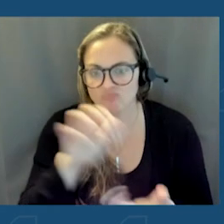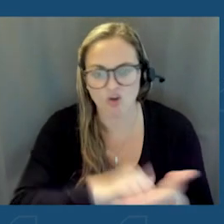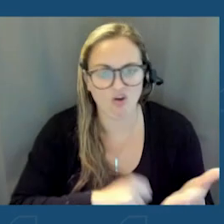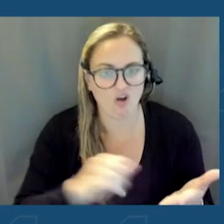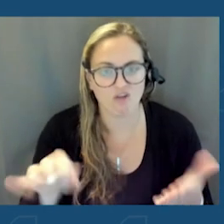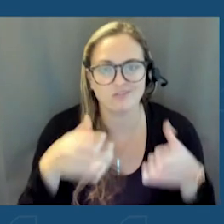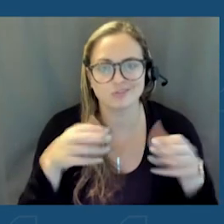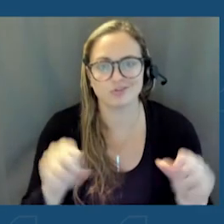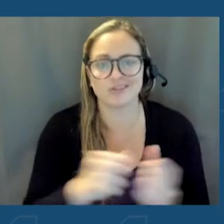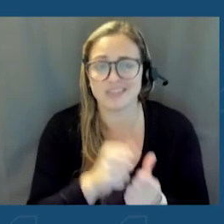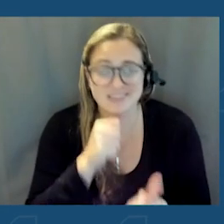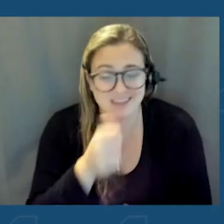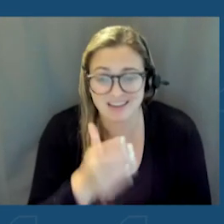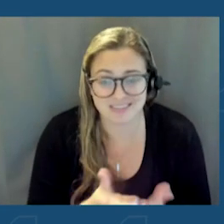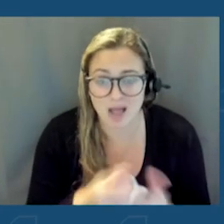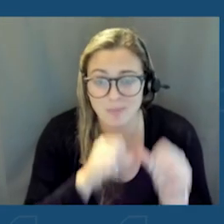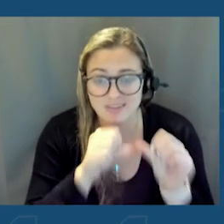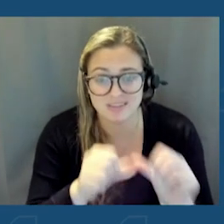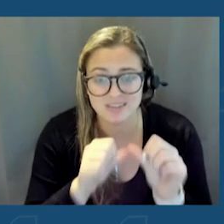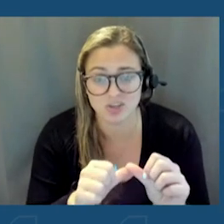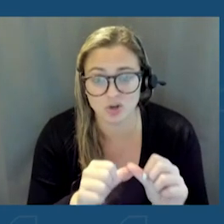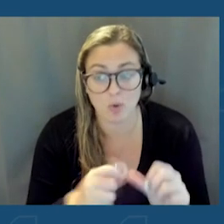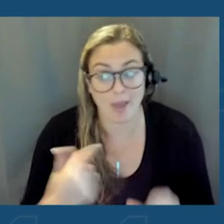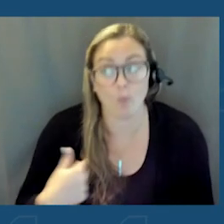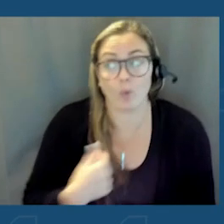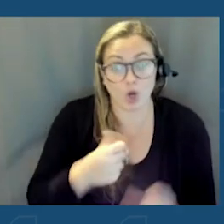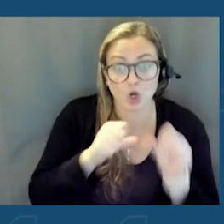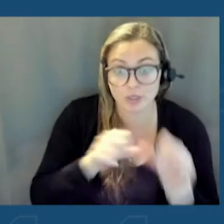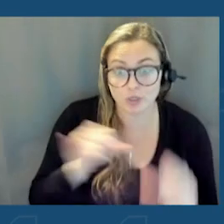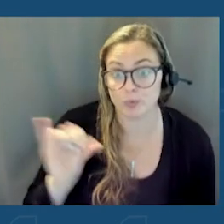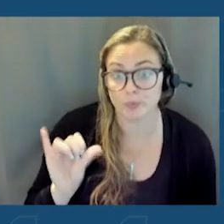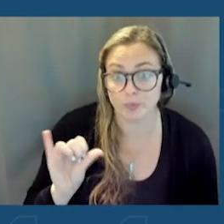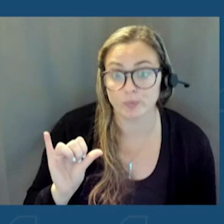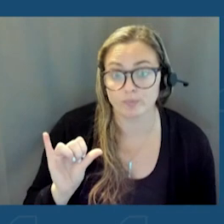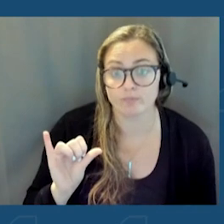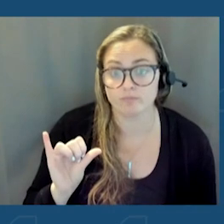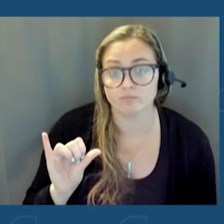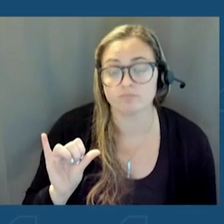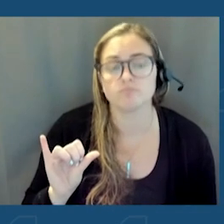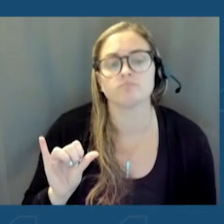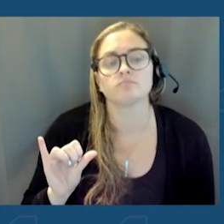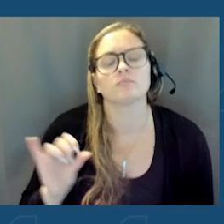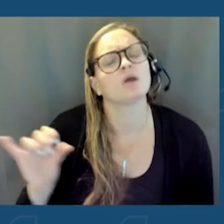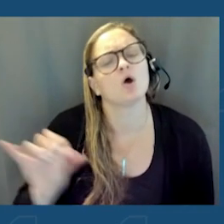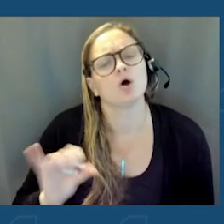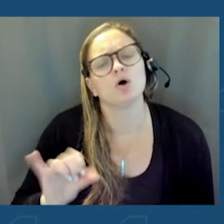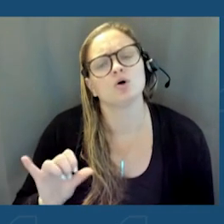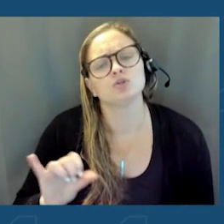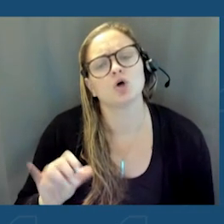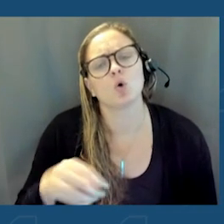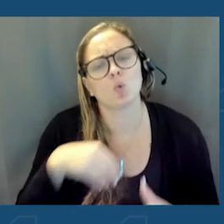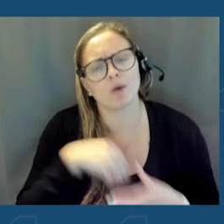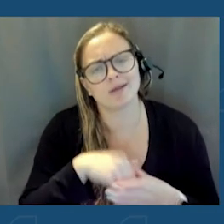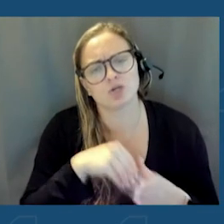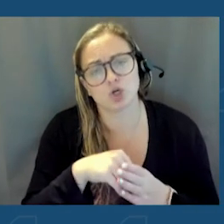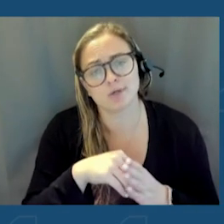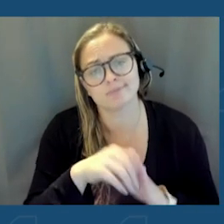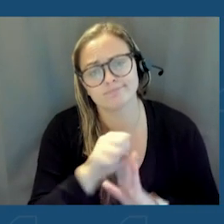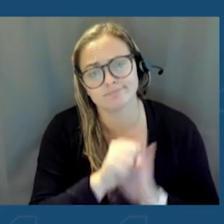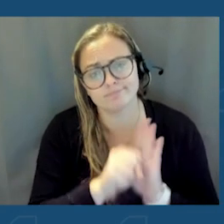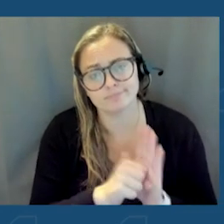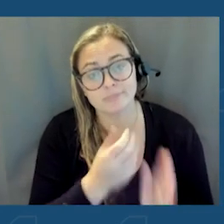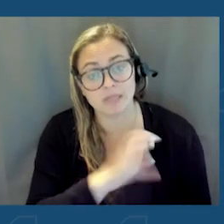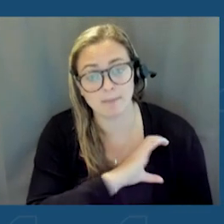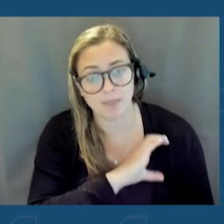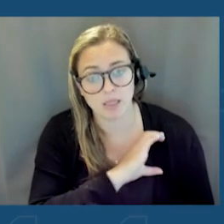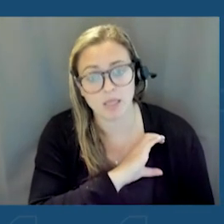It's not stopping, and neither are we. We've also done something internally to the state police, in the state police,